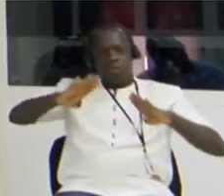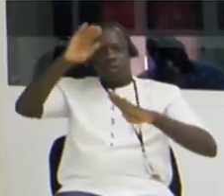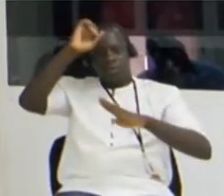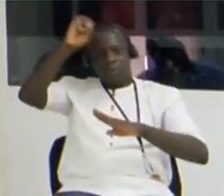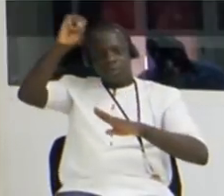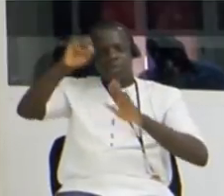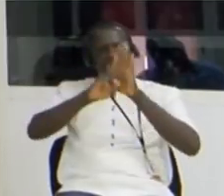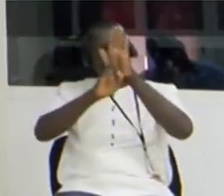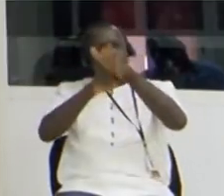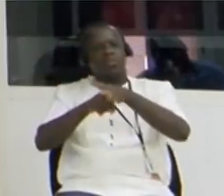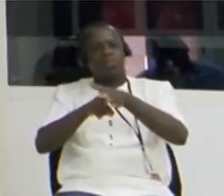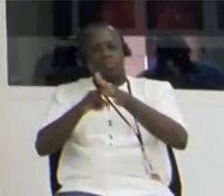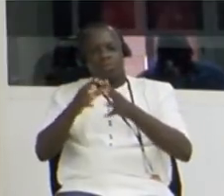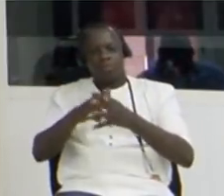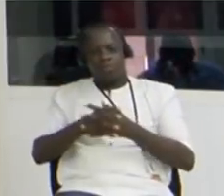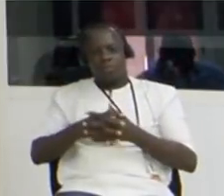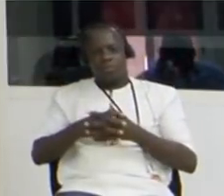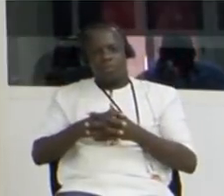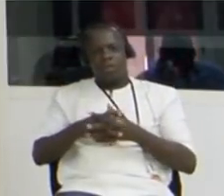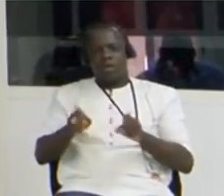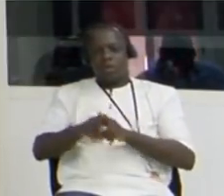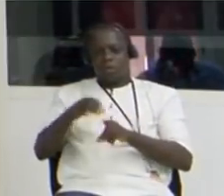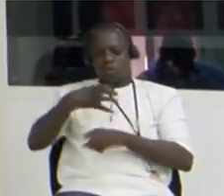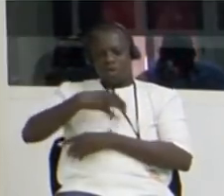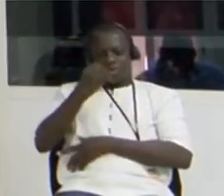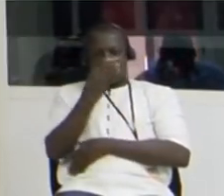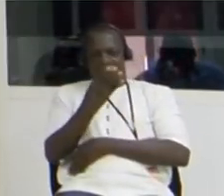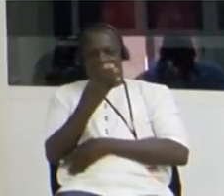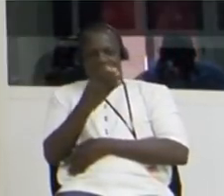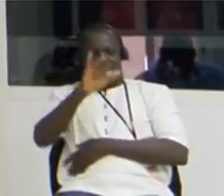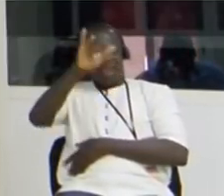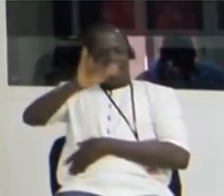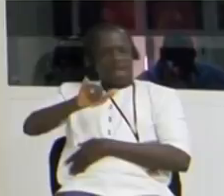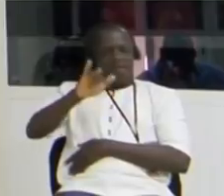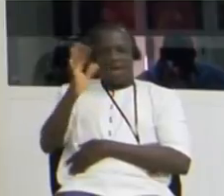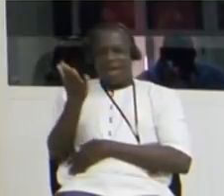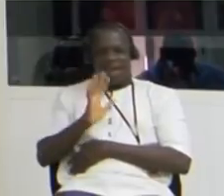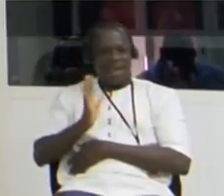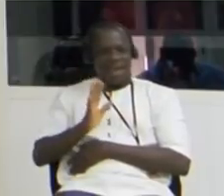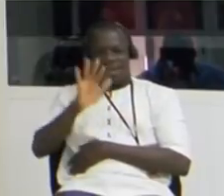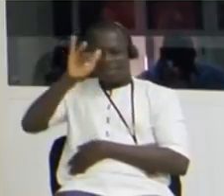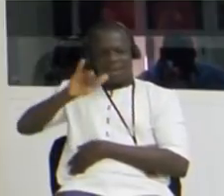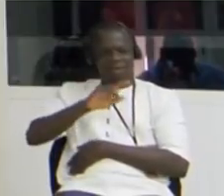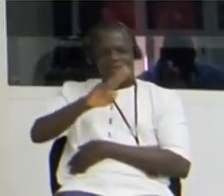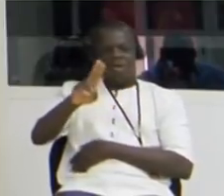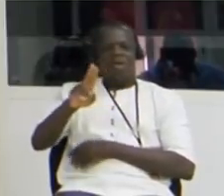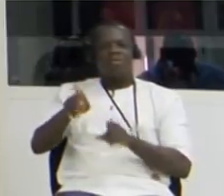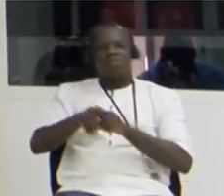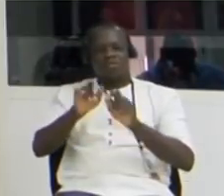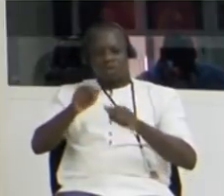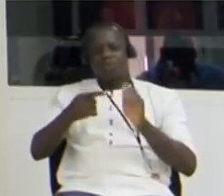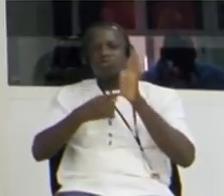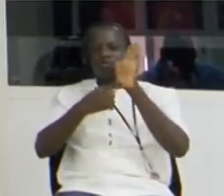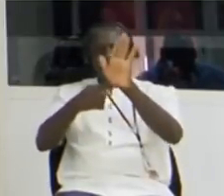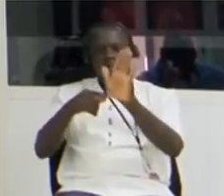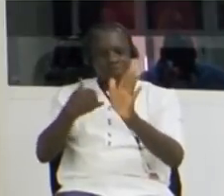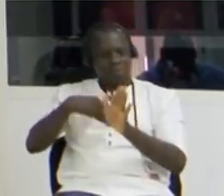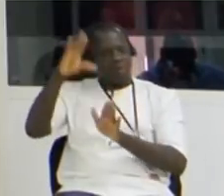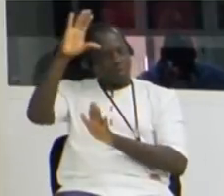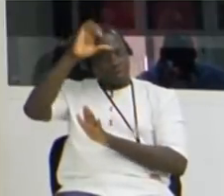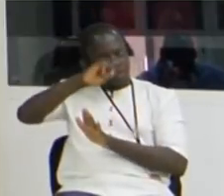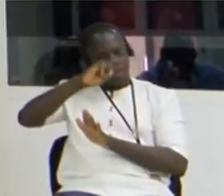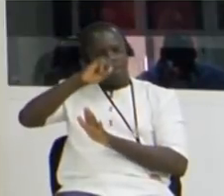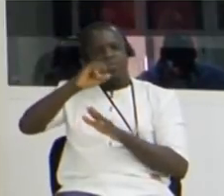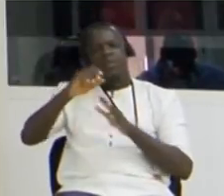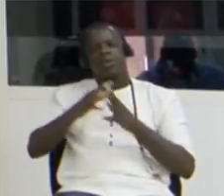In 2000, and let me not talk about it because that was the point. But there was a time, because normally